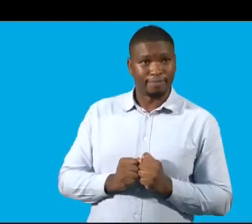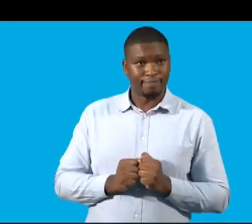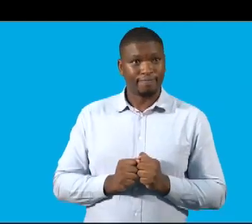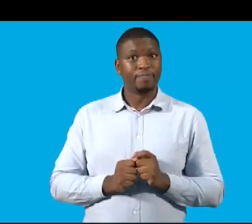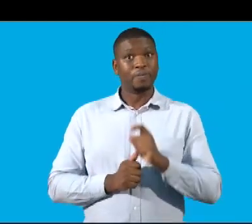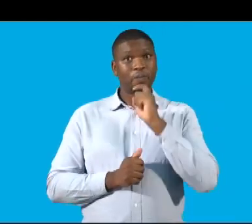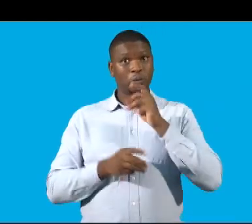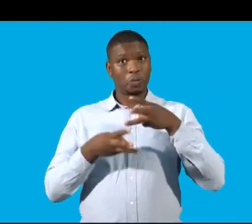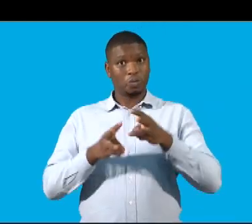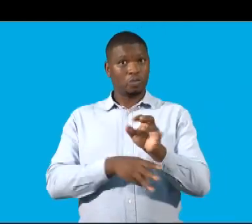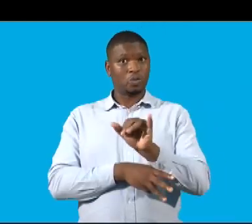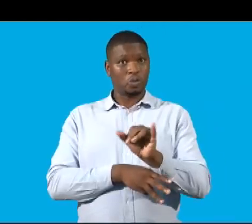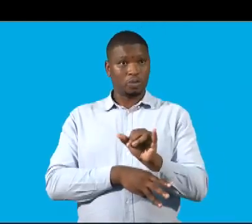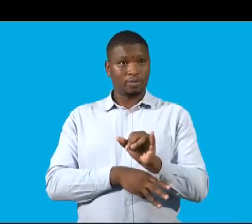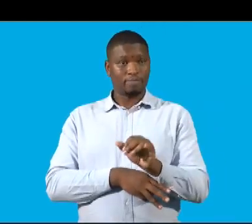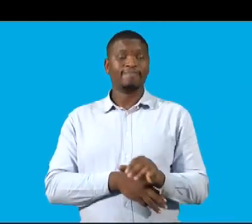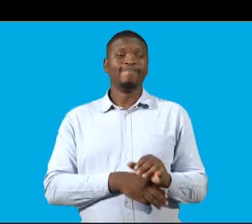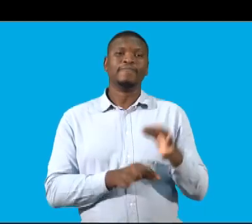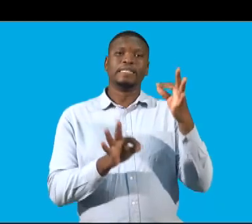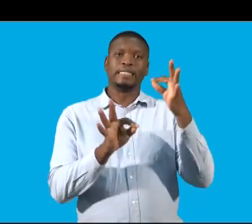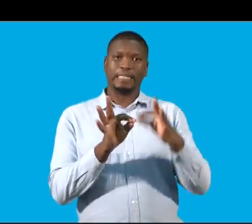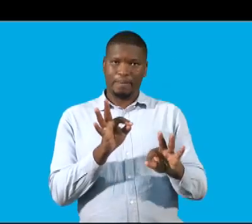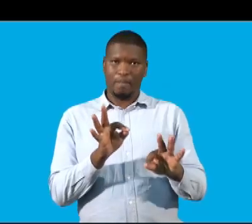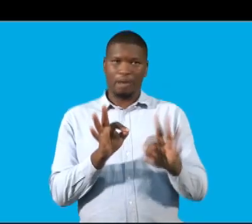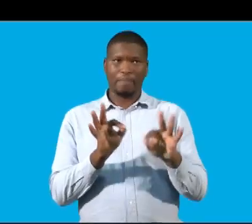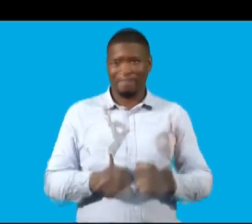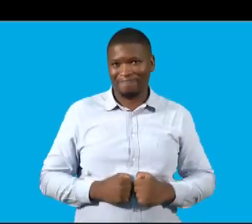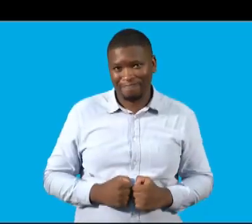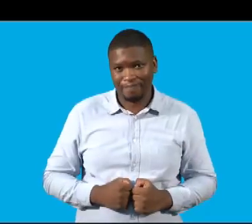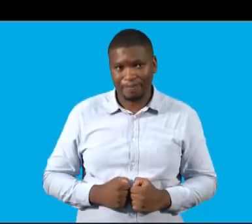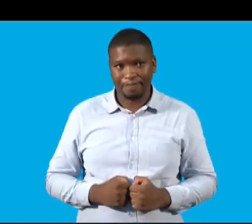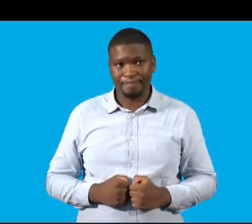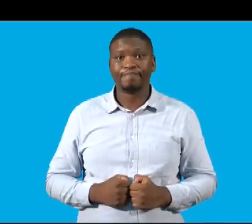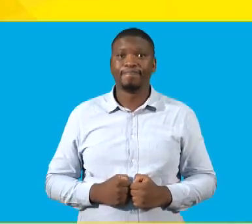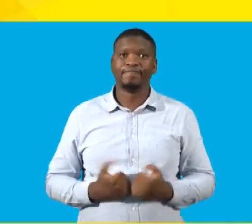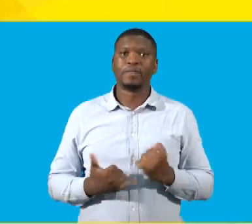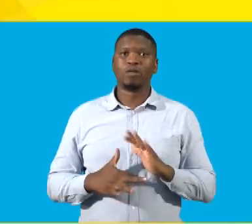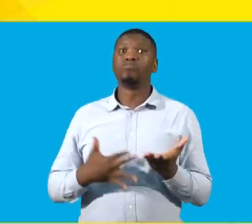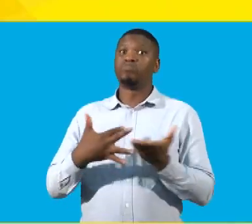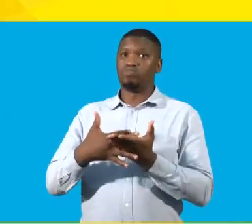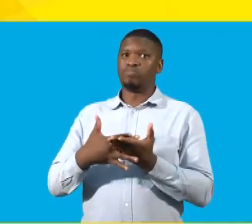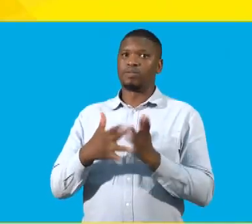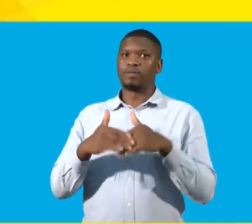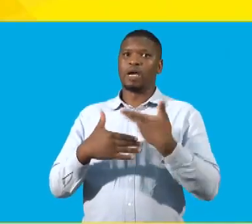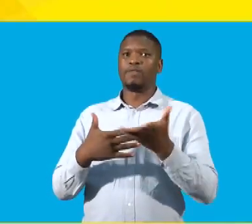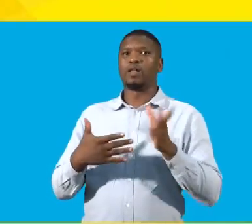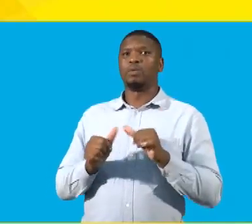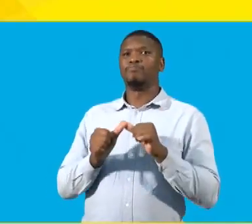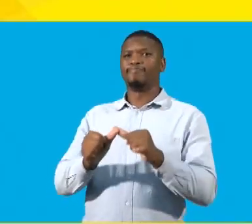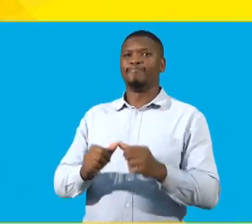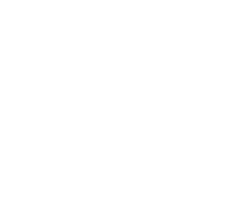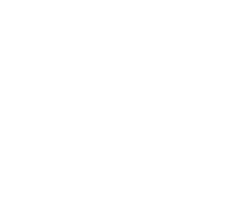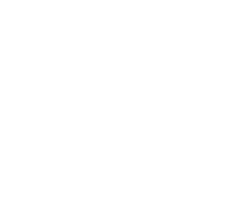the formula that we're going to choose is that of the simple decay. Let's quickly go to an ad break, and then we'll see you just